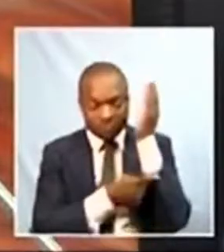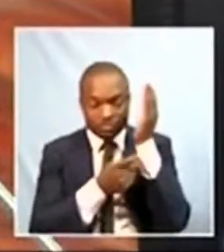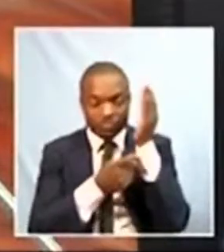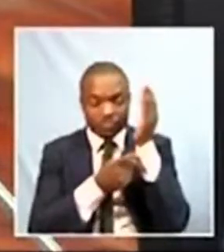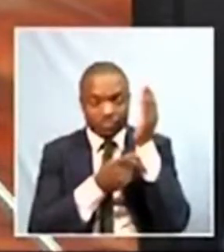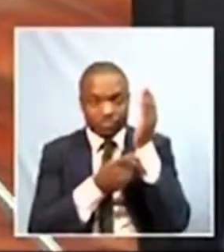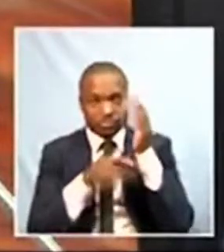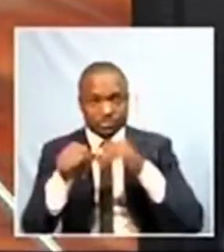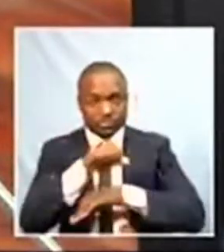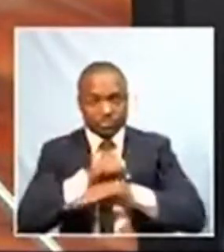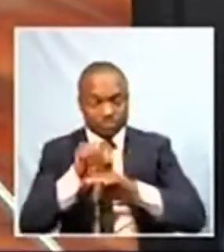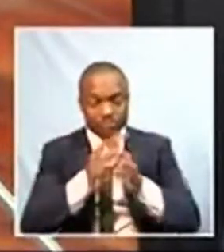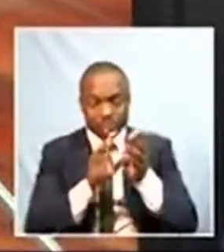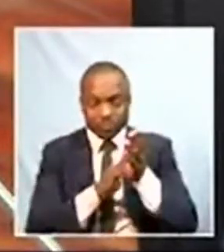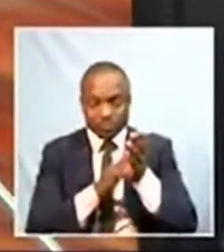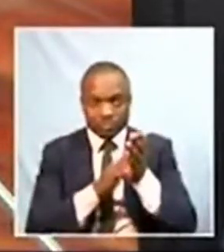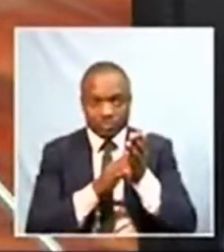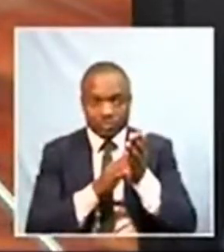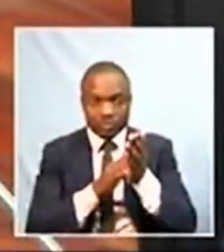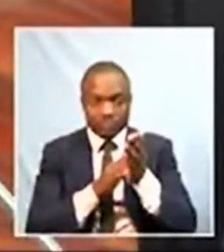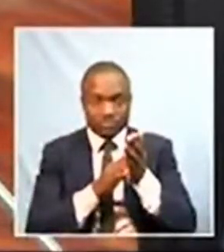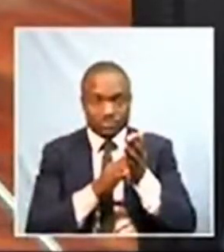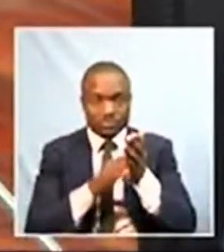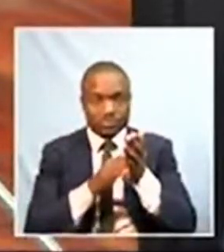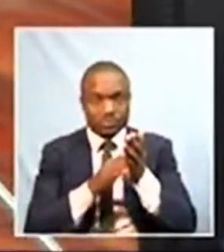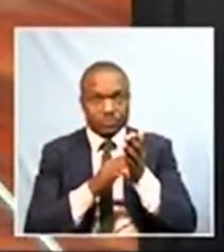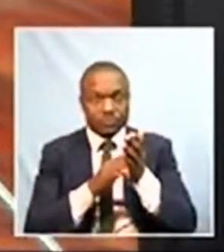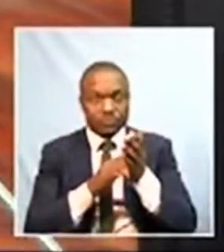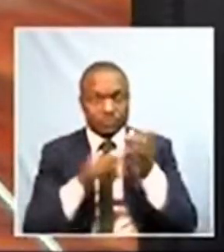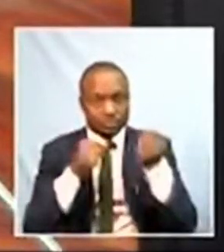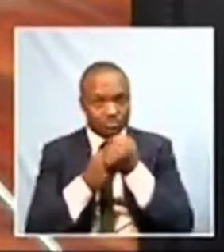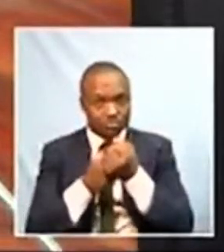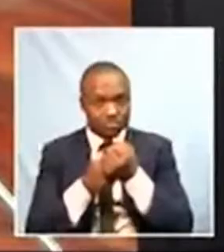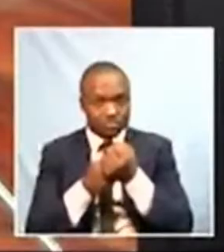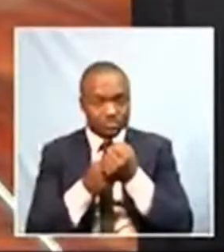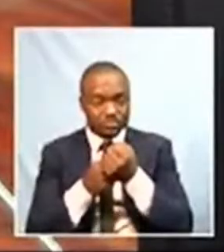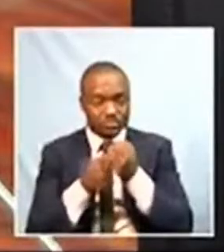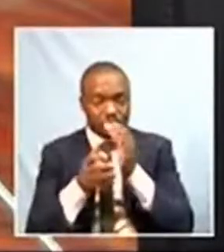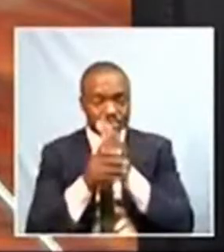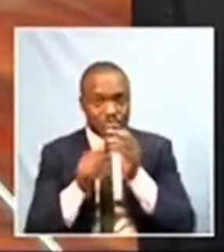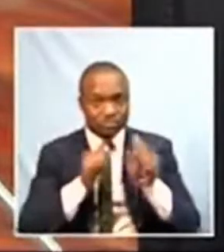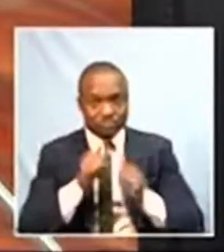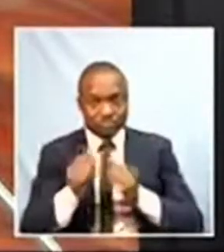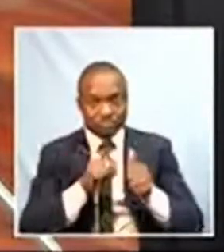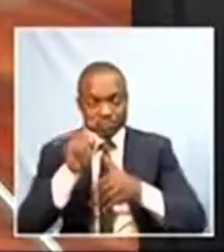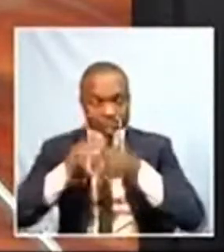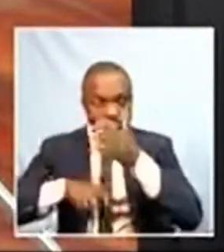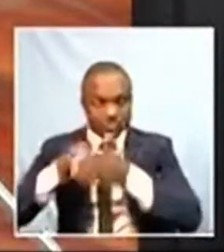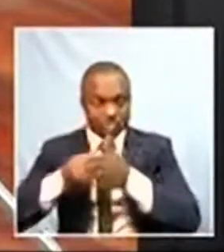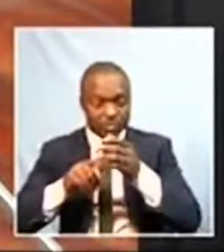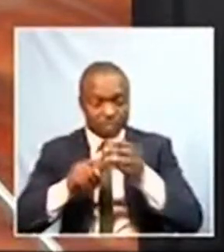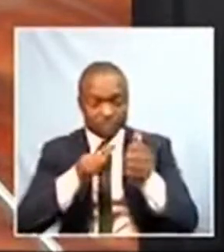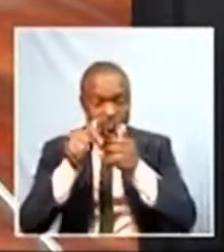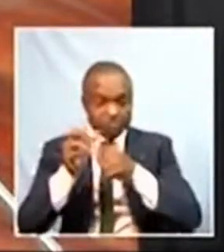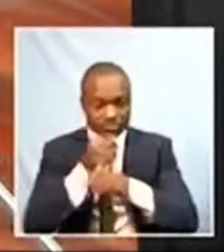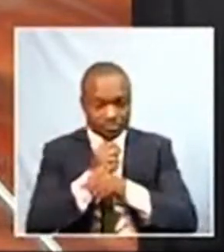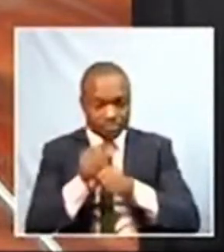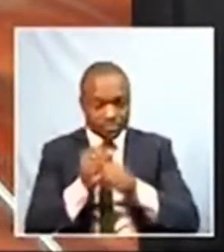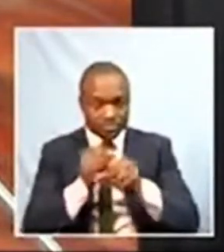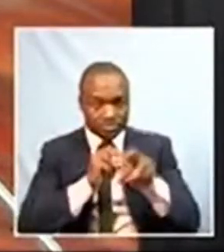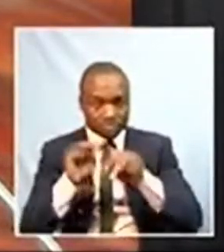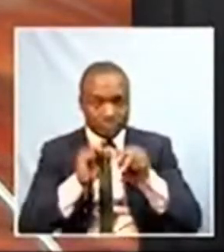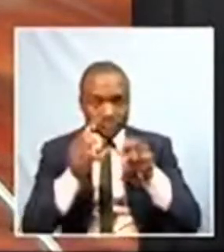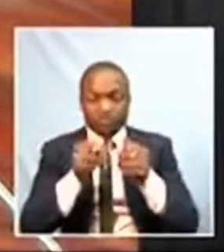school bursaries and administration costs. Action taken. Chair, management wishes to inform the committee that the Council